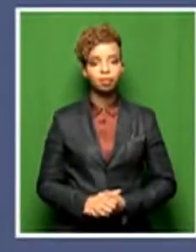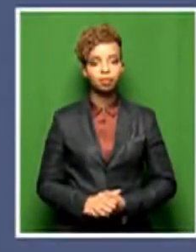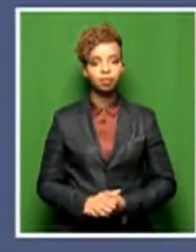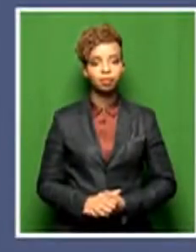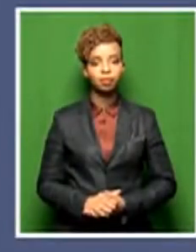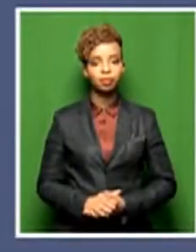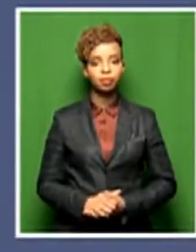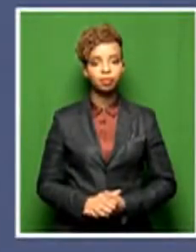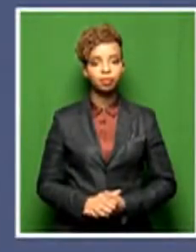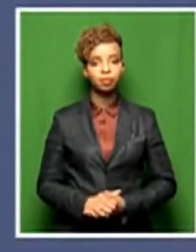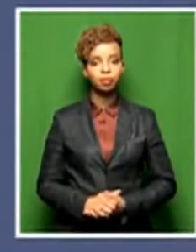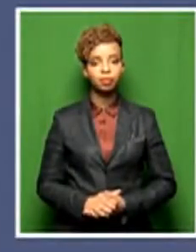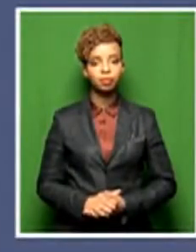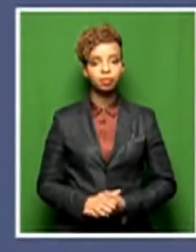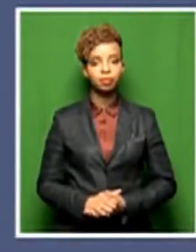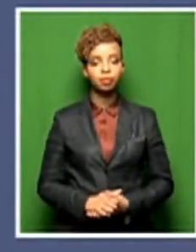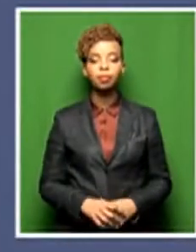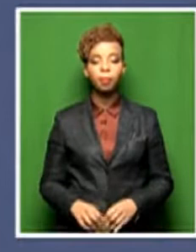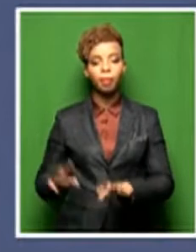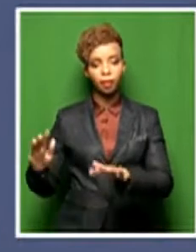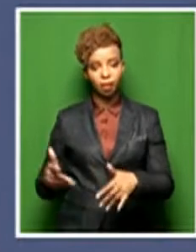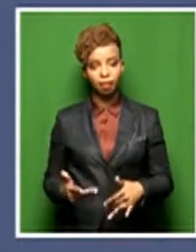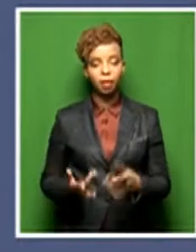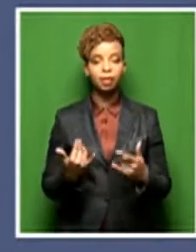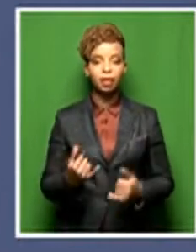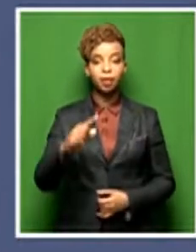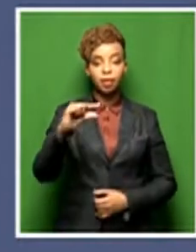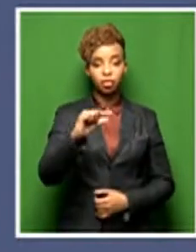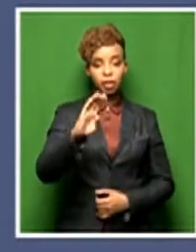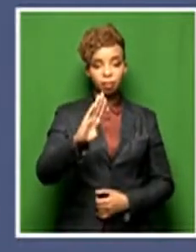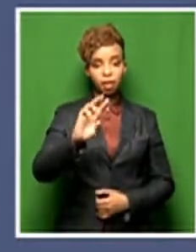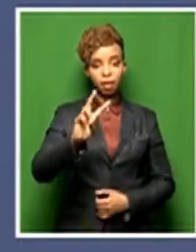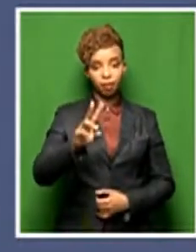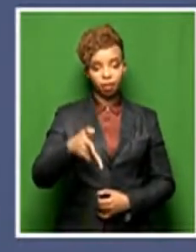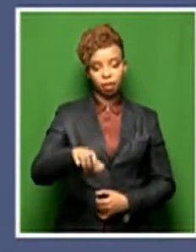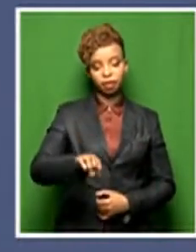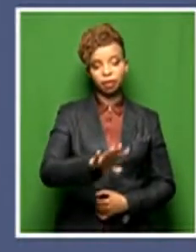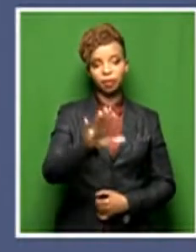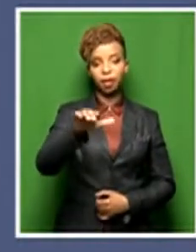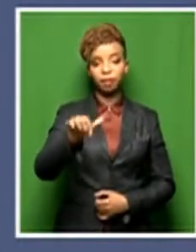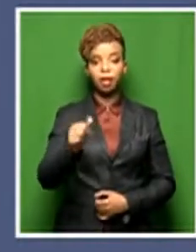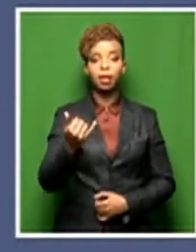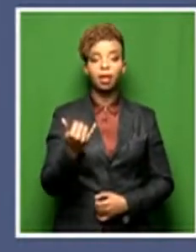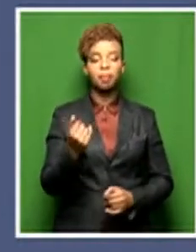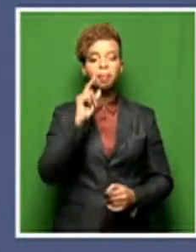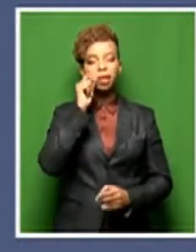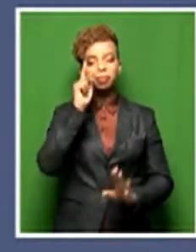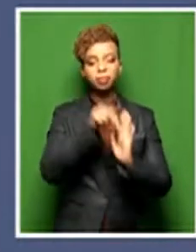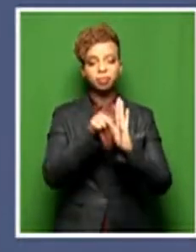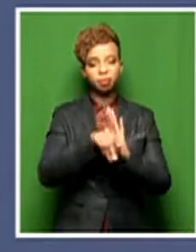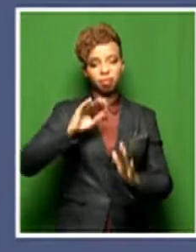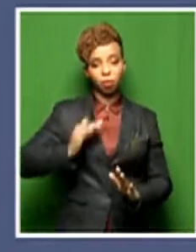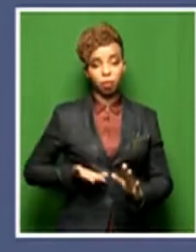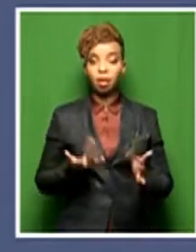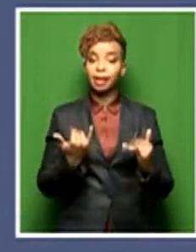Welcome back. Now, gender-based violence and femicide in South Africa have reached extraordinary heights on a daily, weekly and monthly basis with